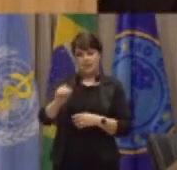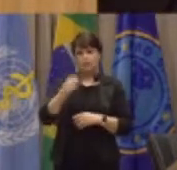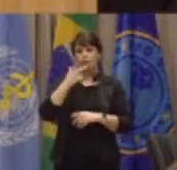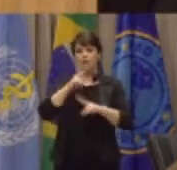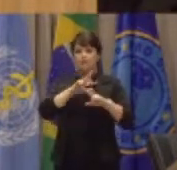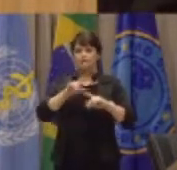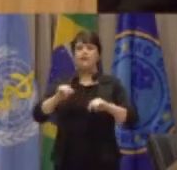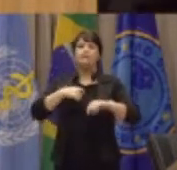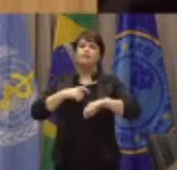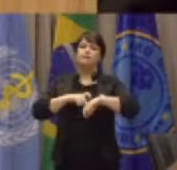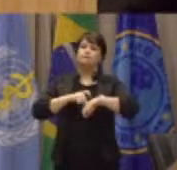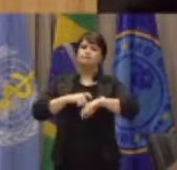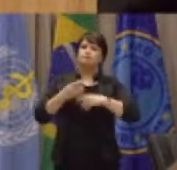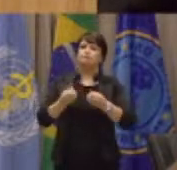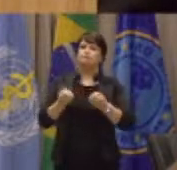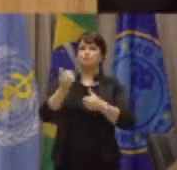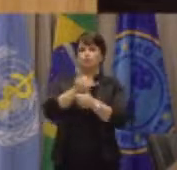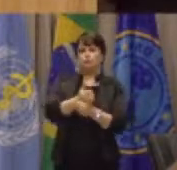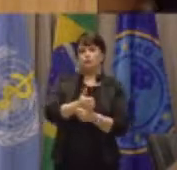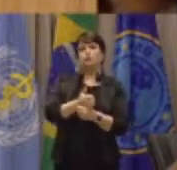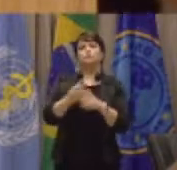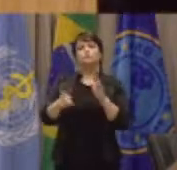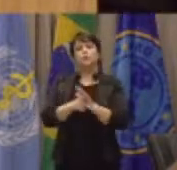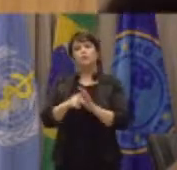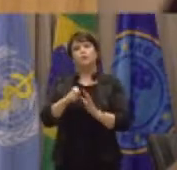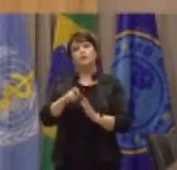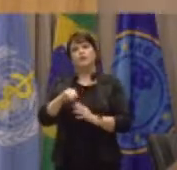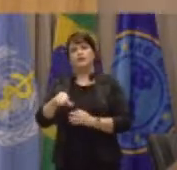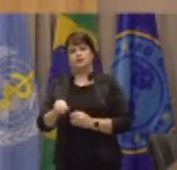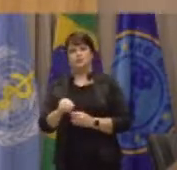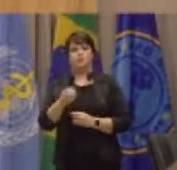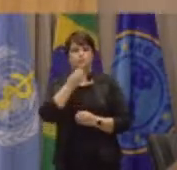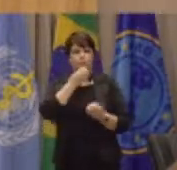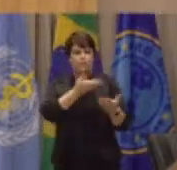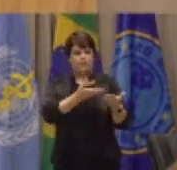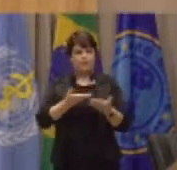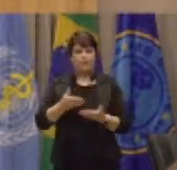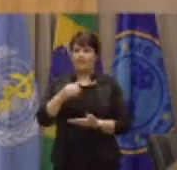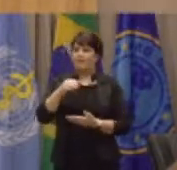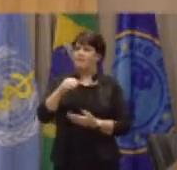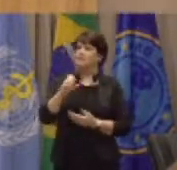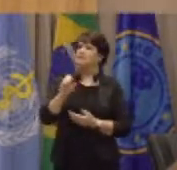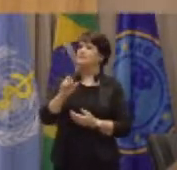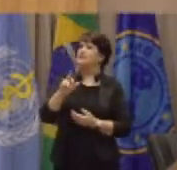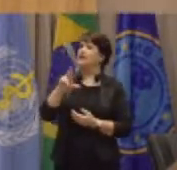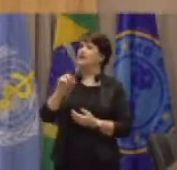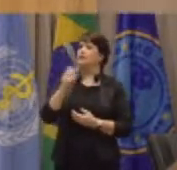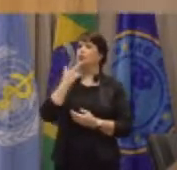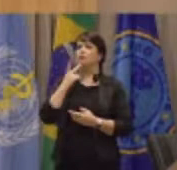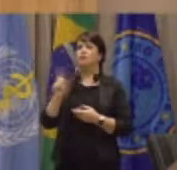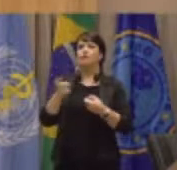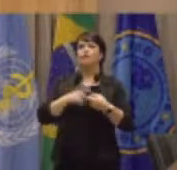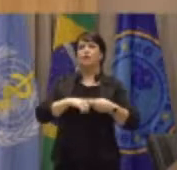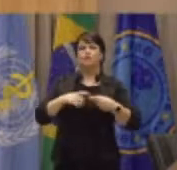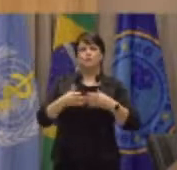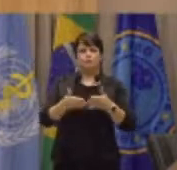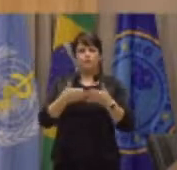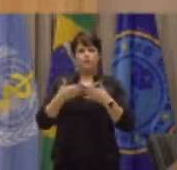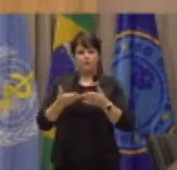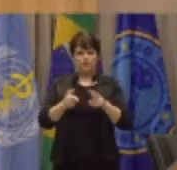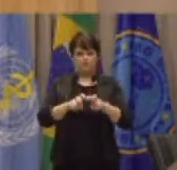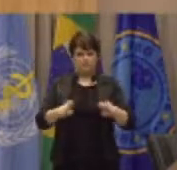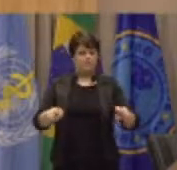Sandro Tiarabi, he is replacing Nésio Fernandes de Medeiros Júnior.